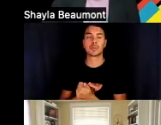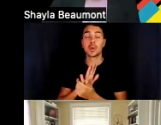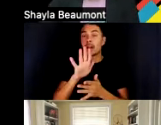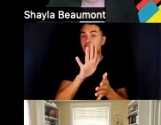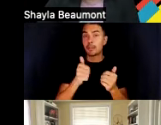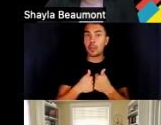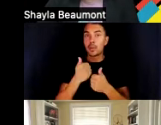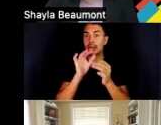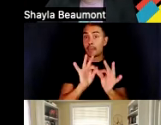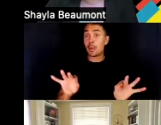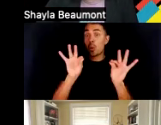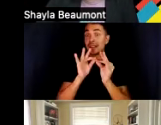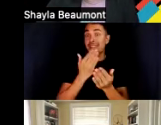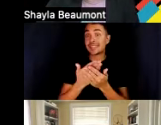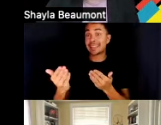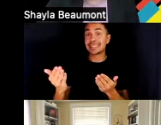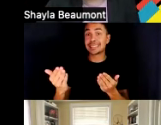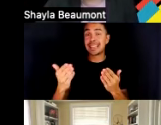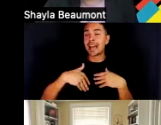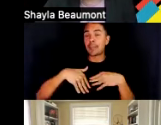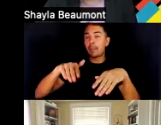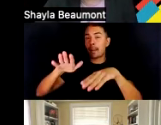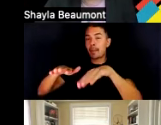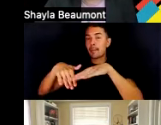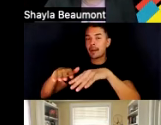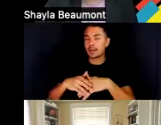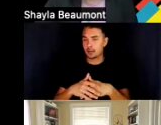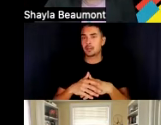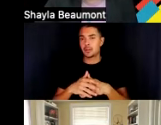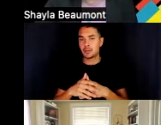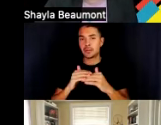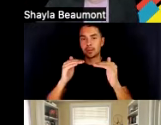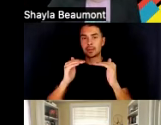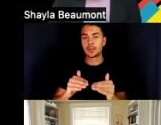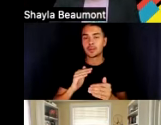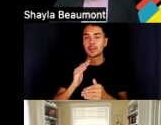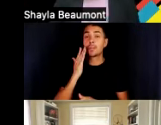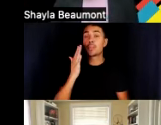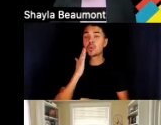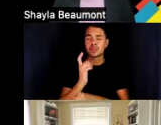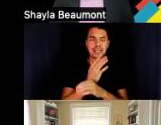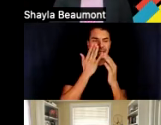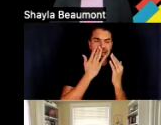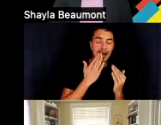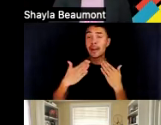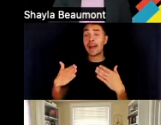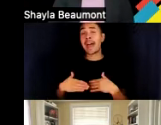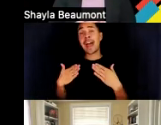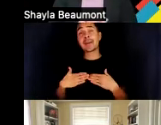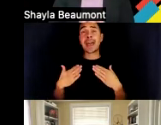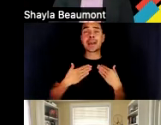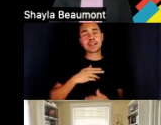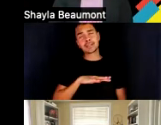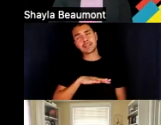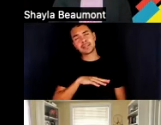And especially if a survivor requests one, right? Reaches out for help. And we all talked about it, coming from